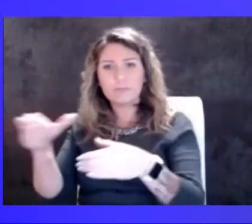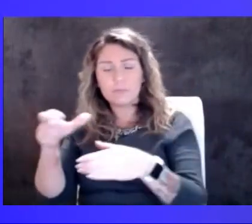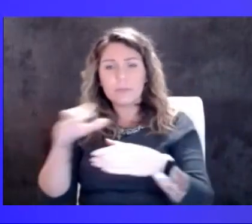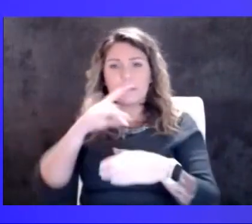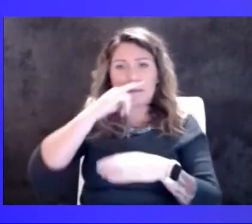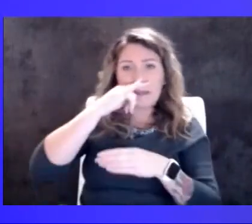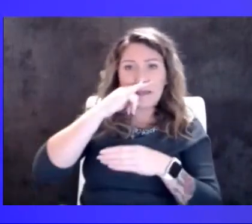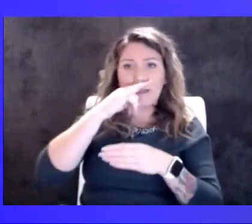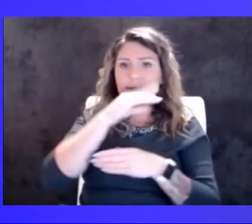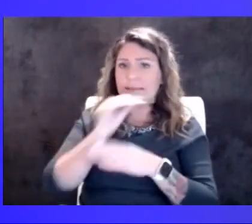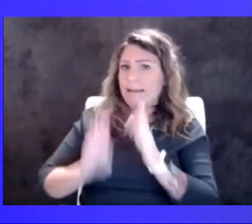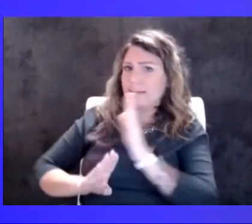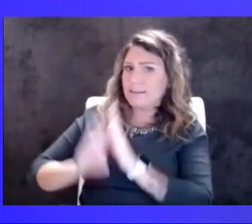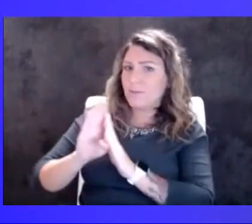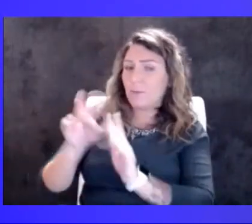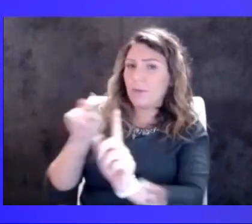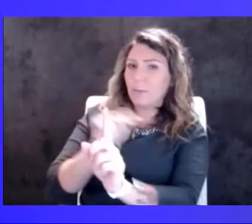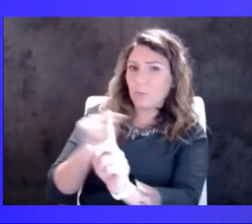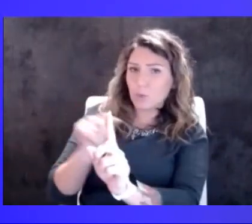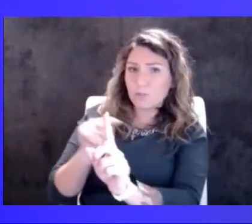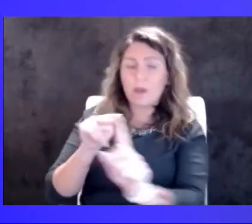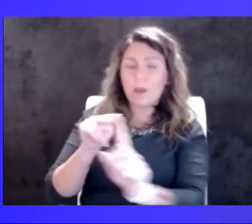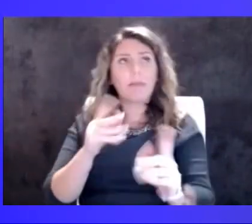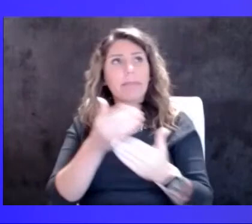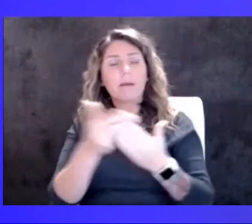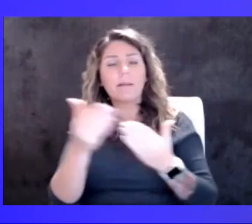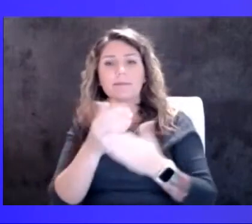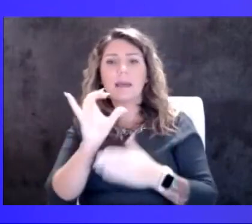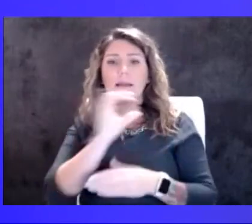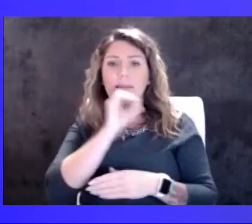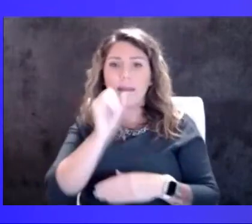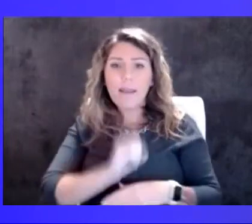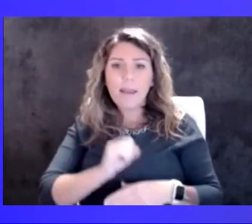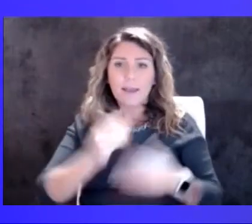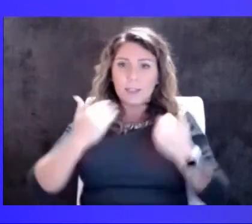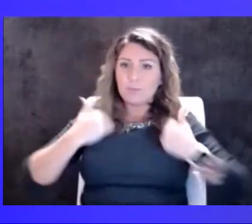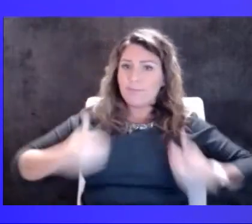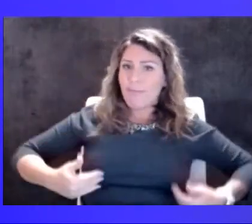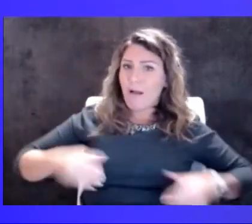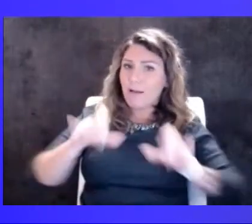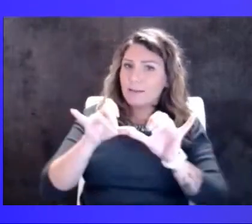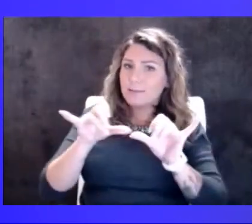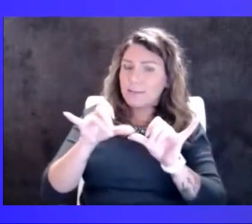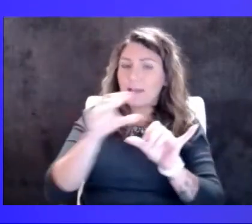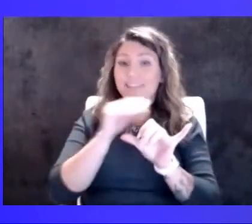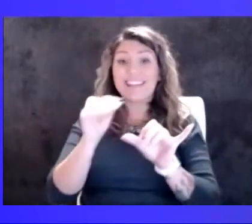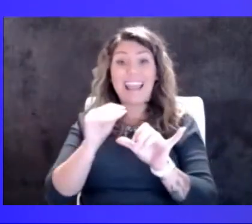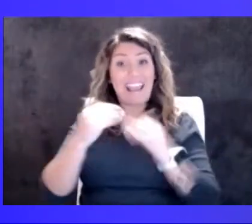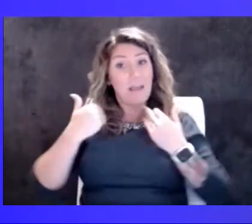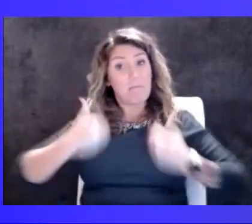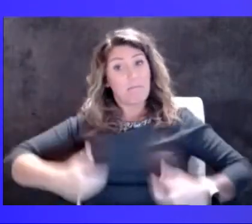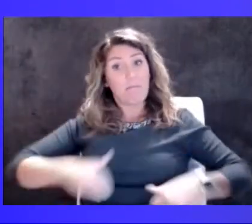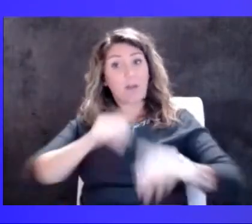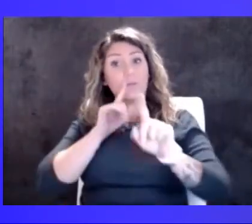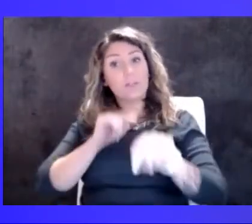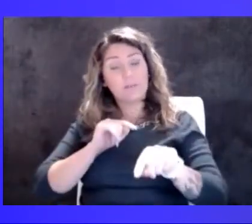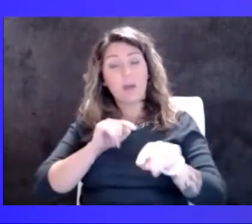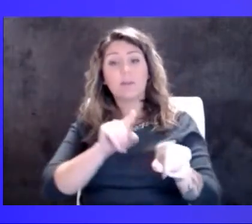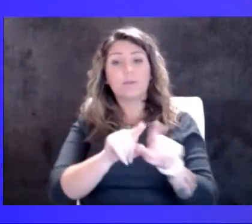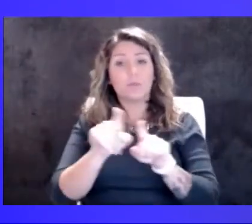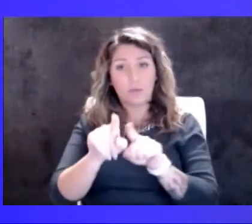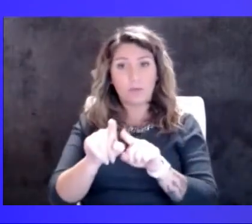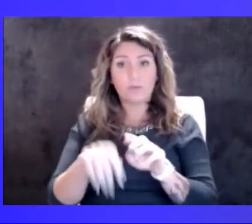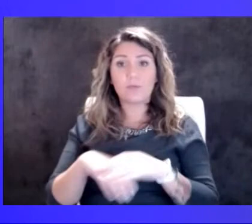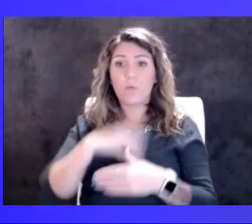developmental perspective, you have to think about things like age and body size and immune response as well. And so all of